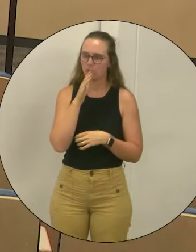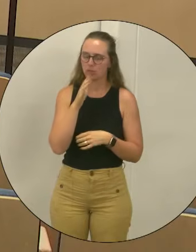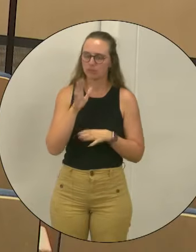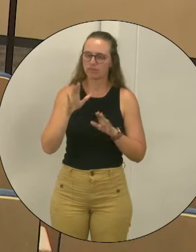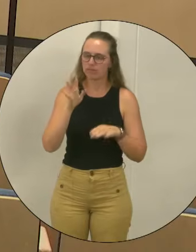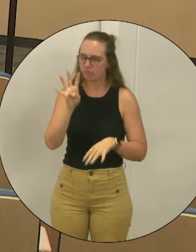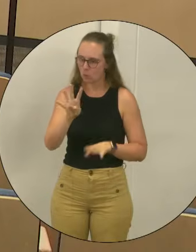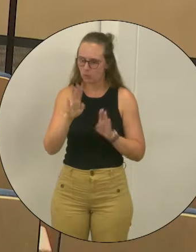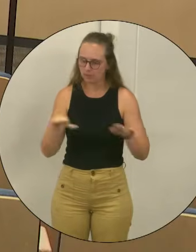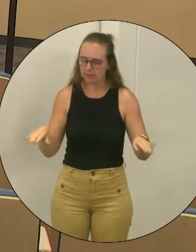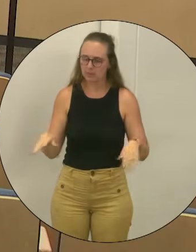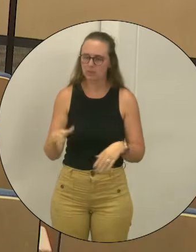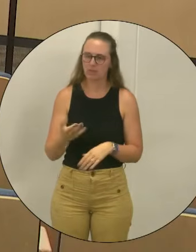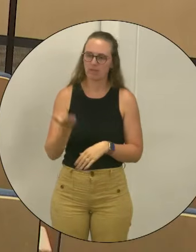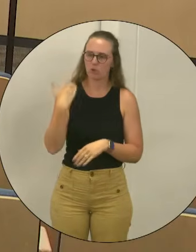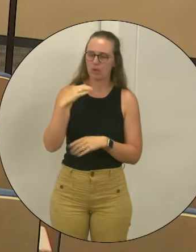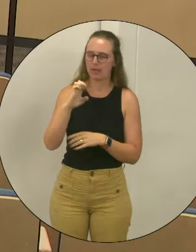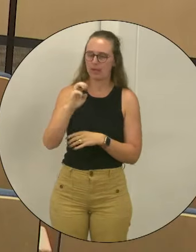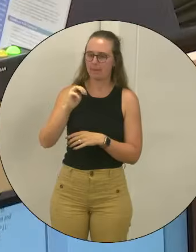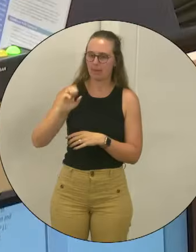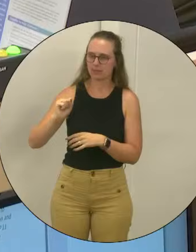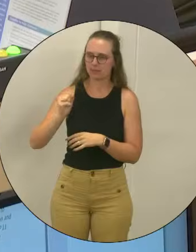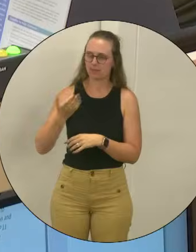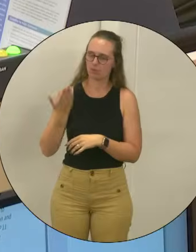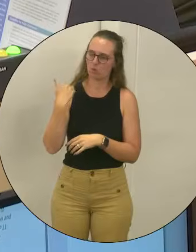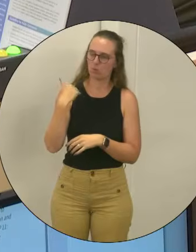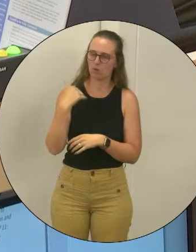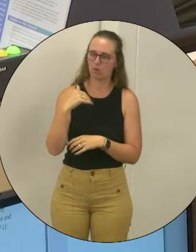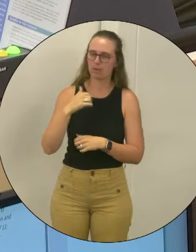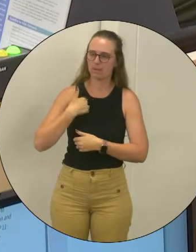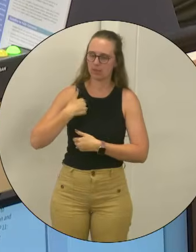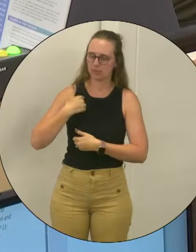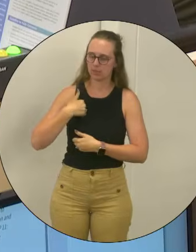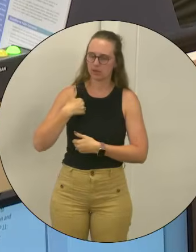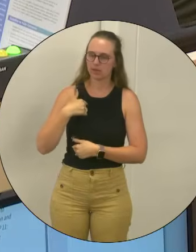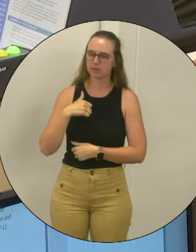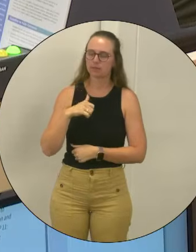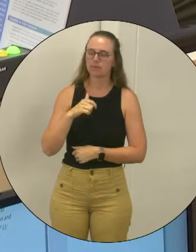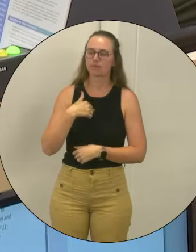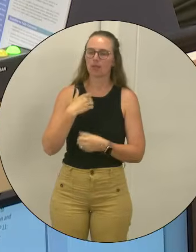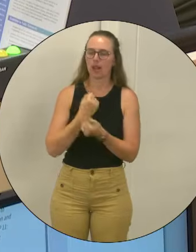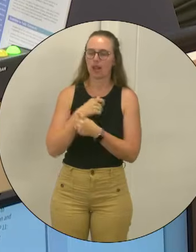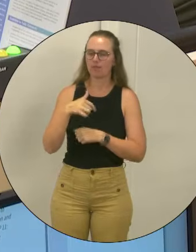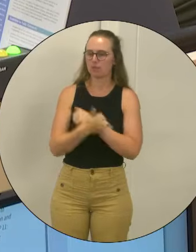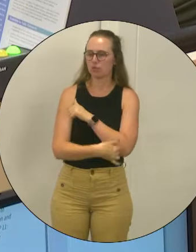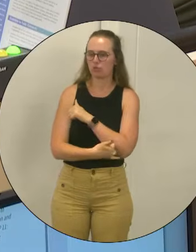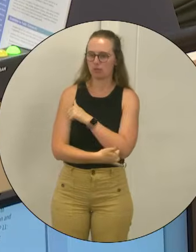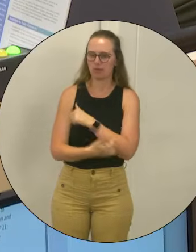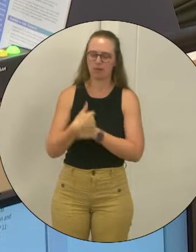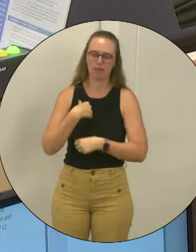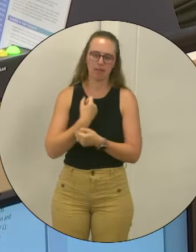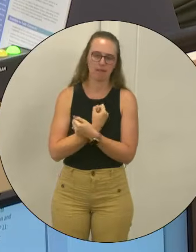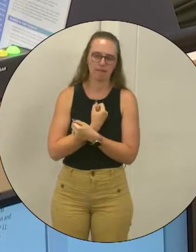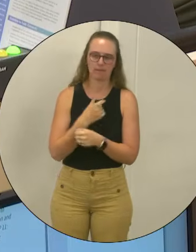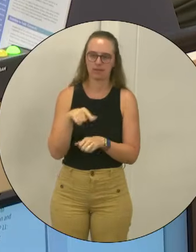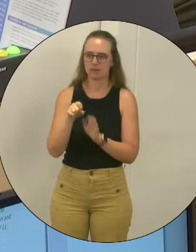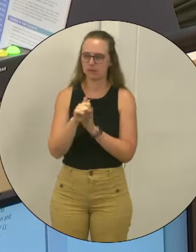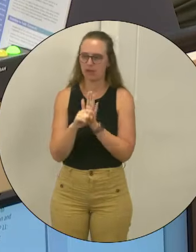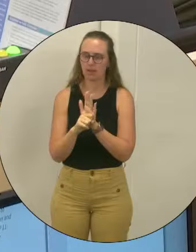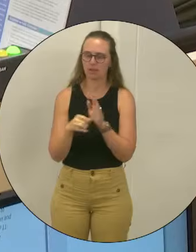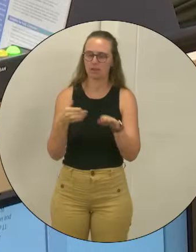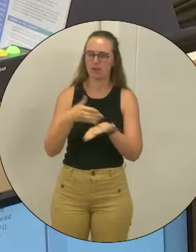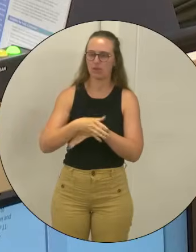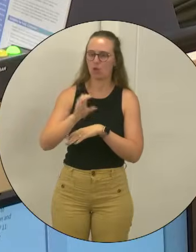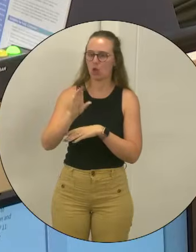4, former EMS, former military. I love this country. I love the state.